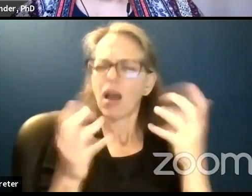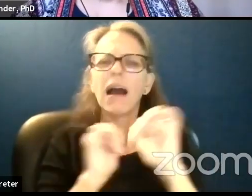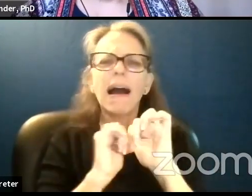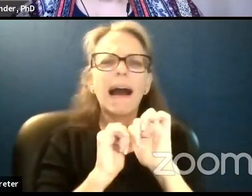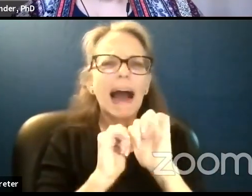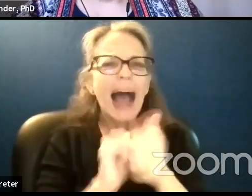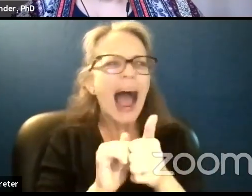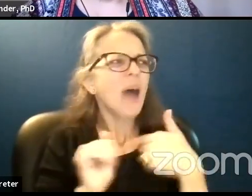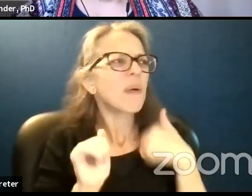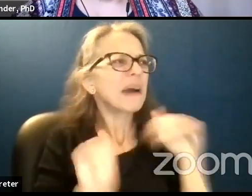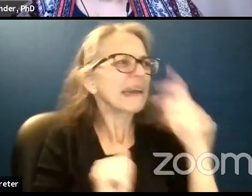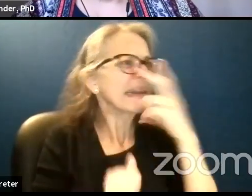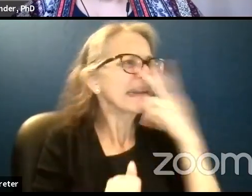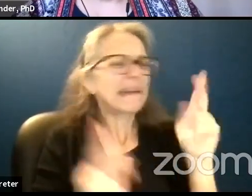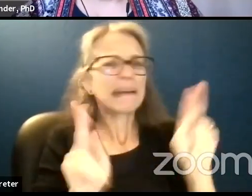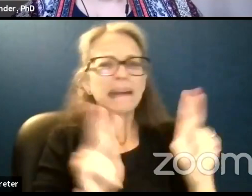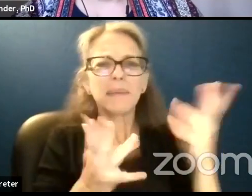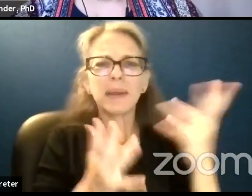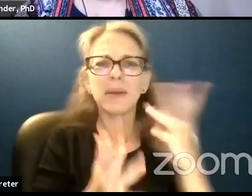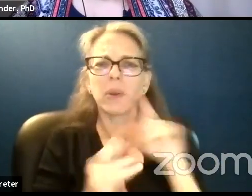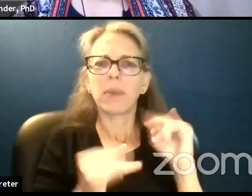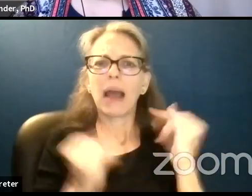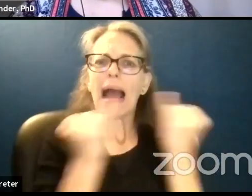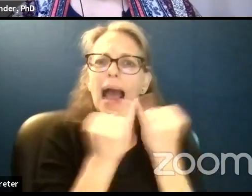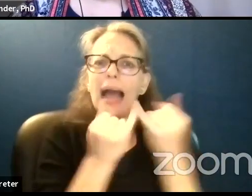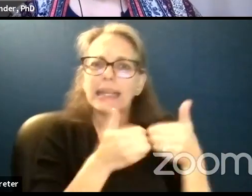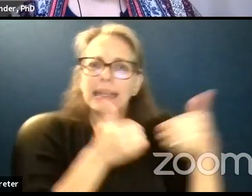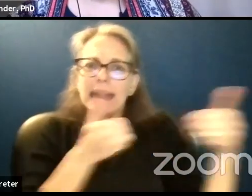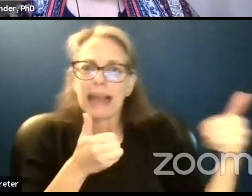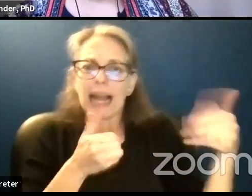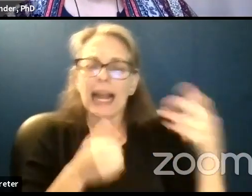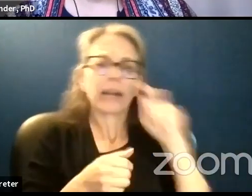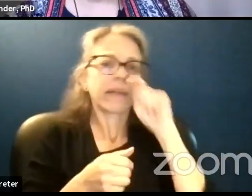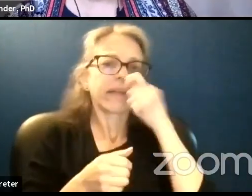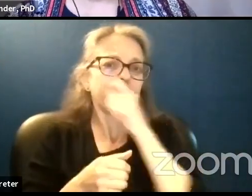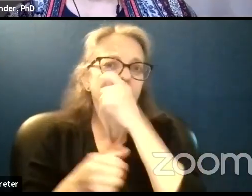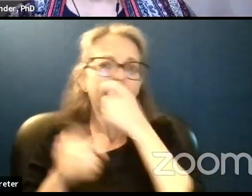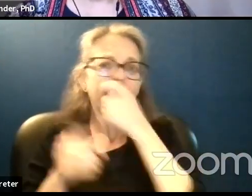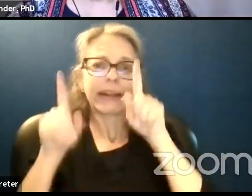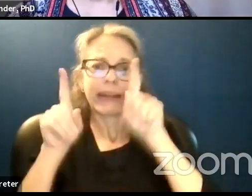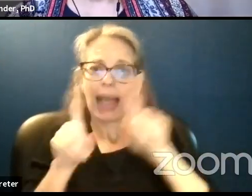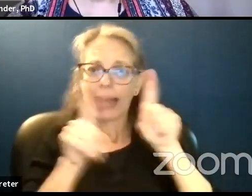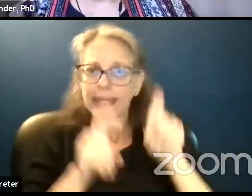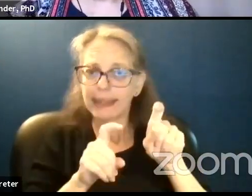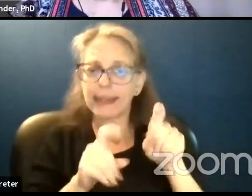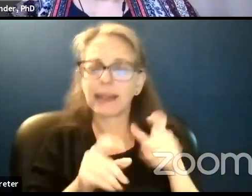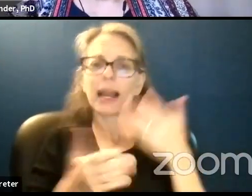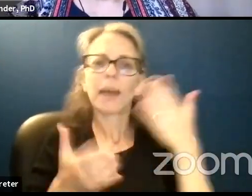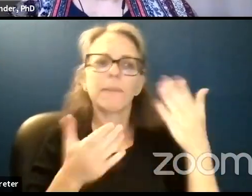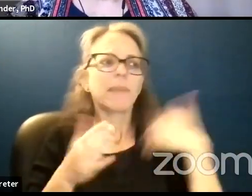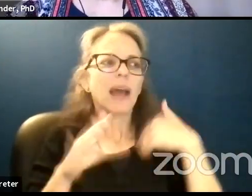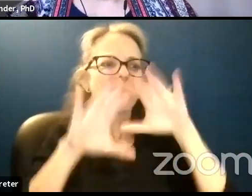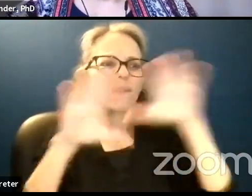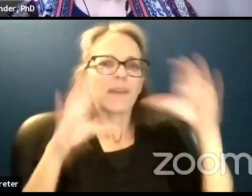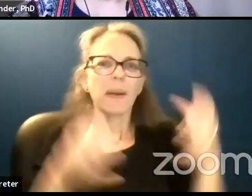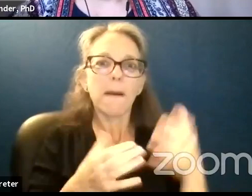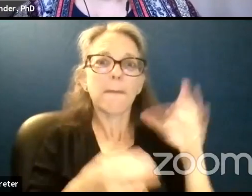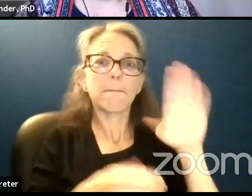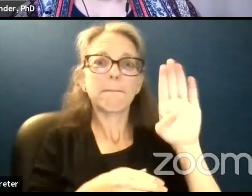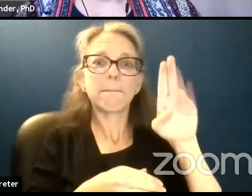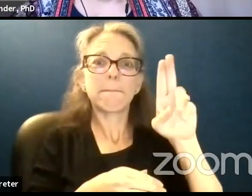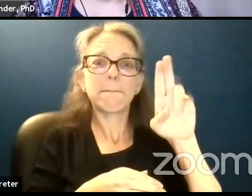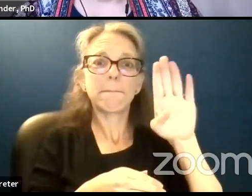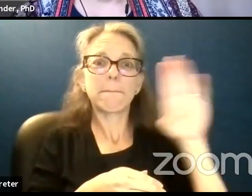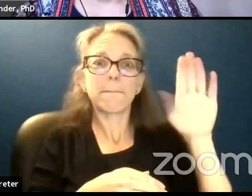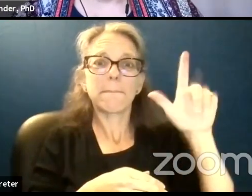see people? And we talked about isolating and testing before you saw people, and then maybe having a little bubble. Remember that word? We talked about